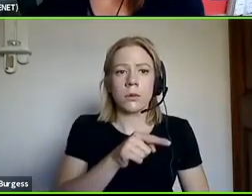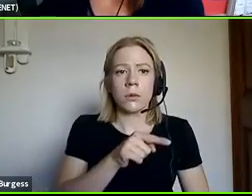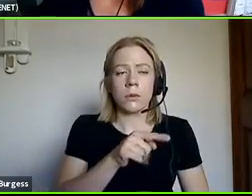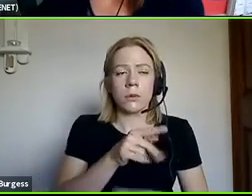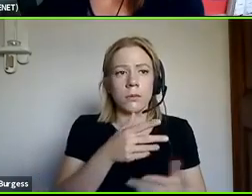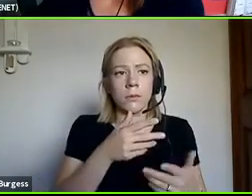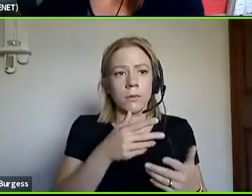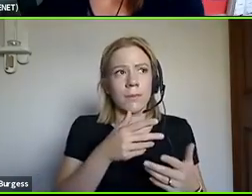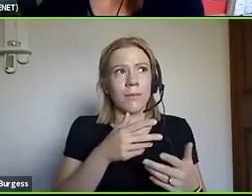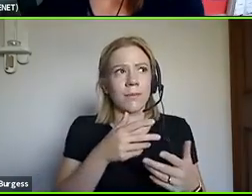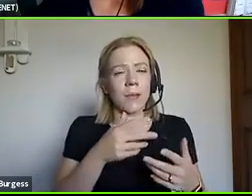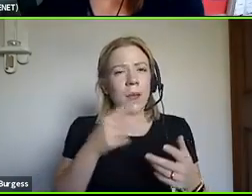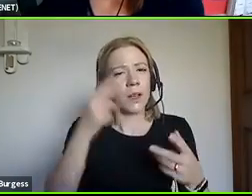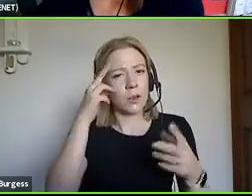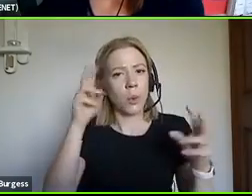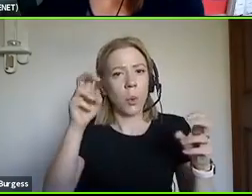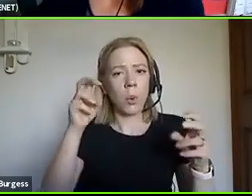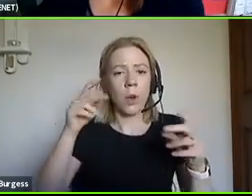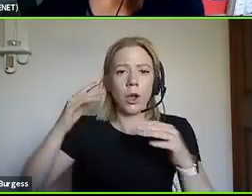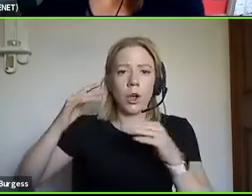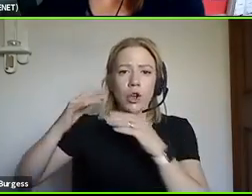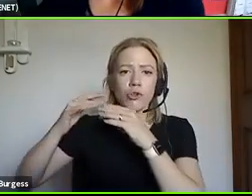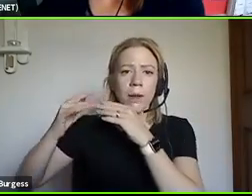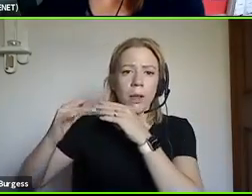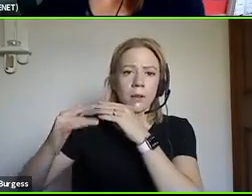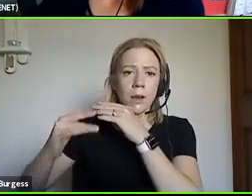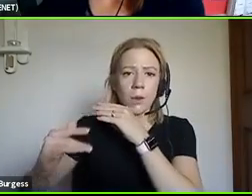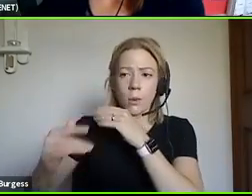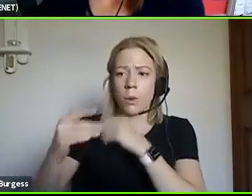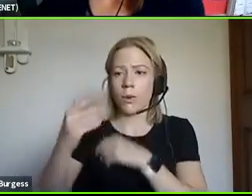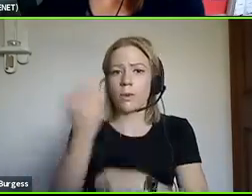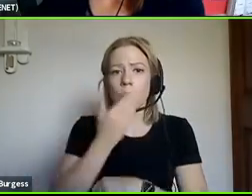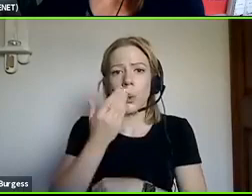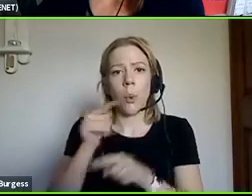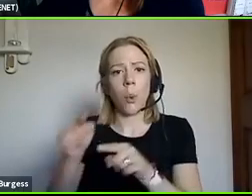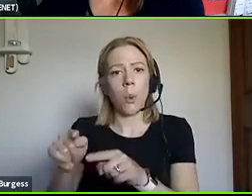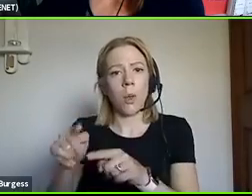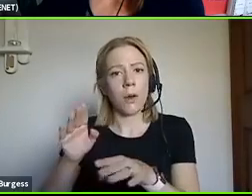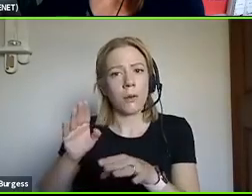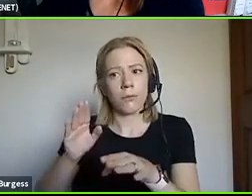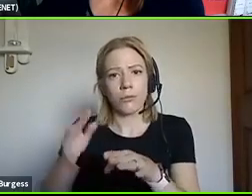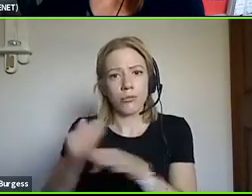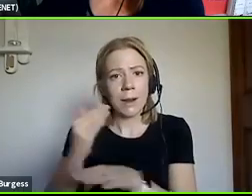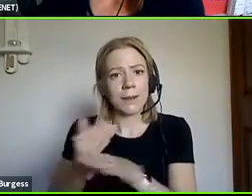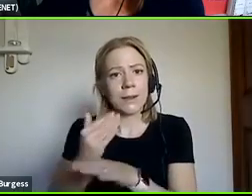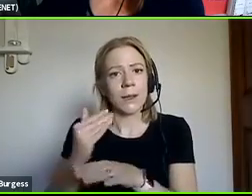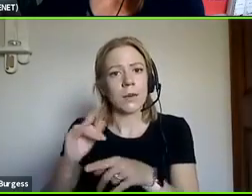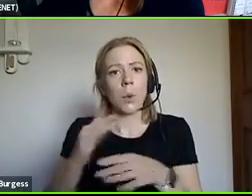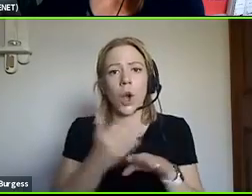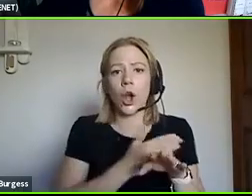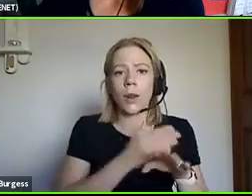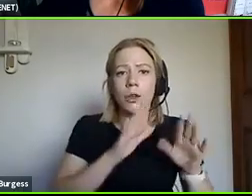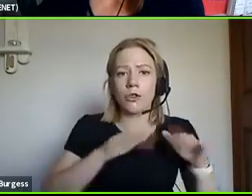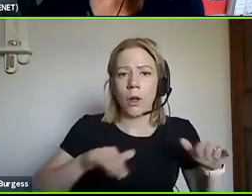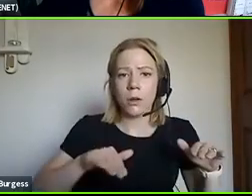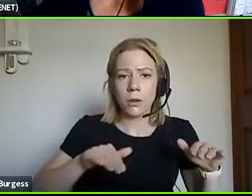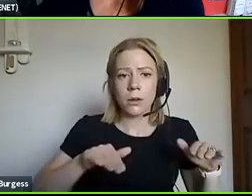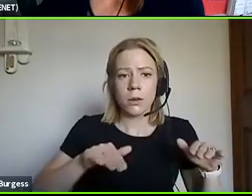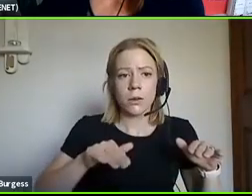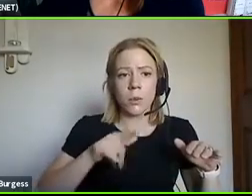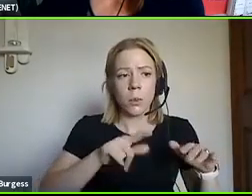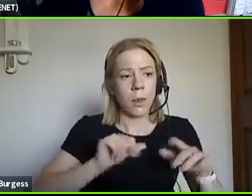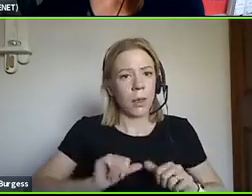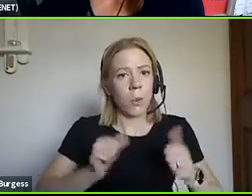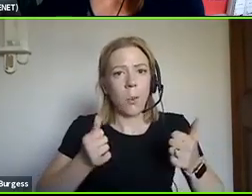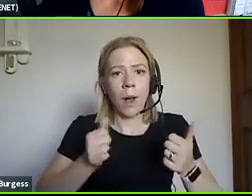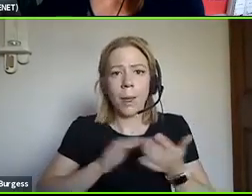people call it a trickle down of school-like practices into early childhood with the well-meaning